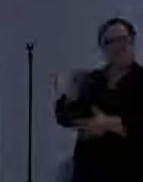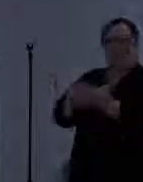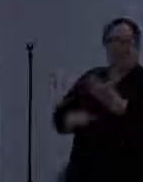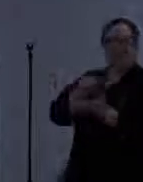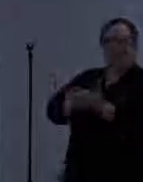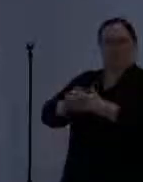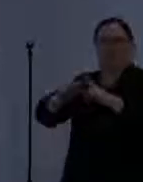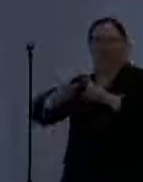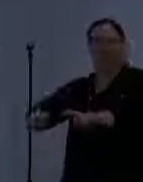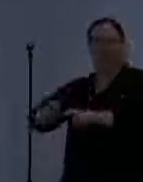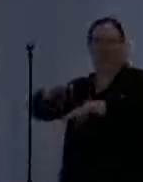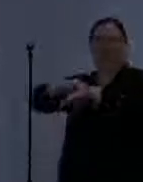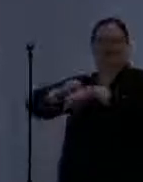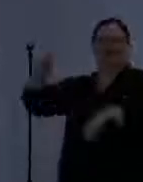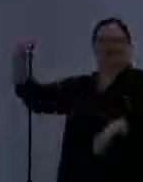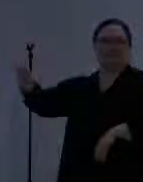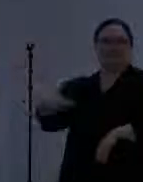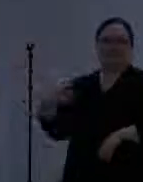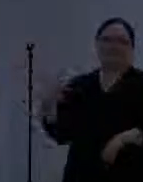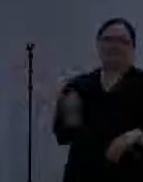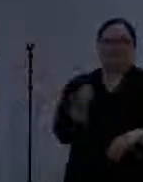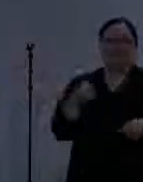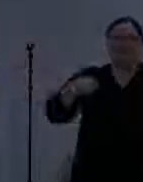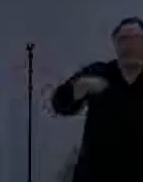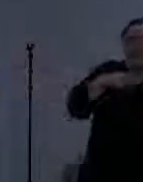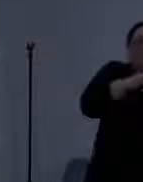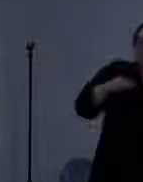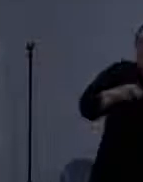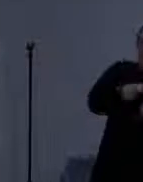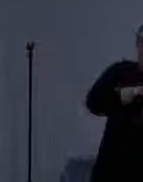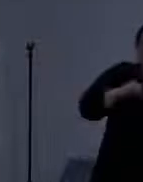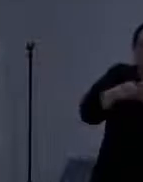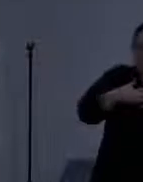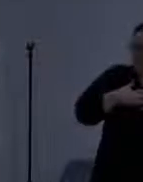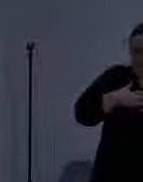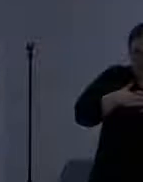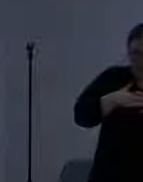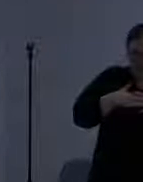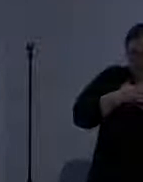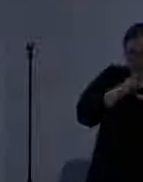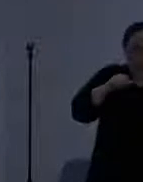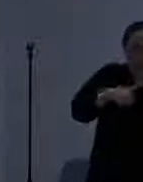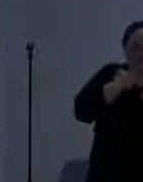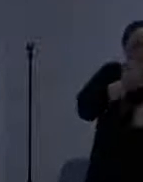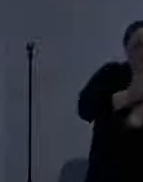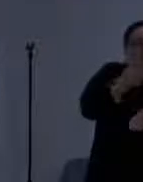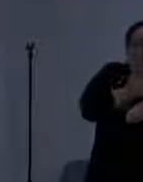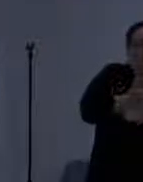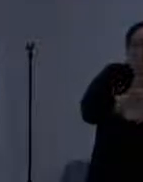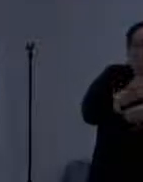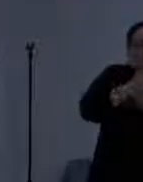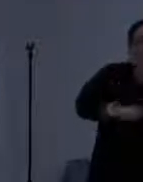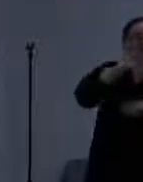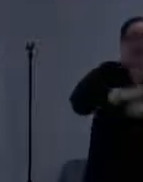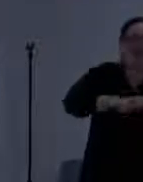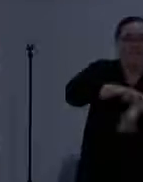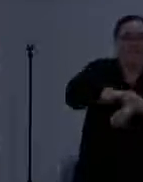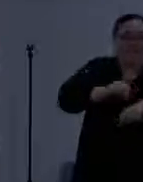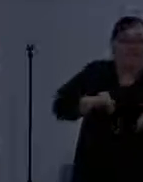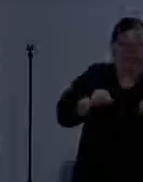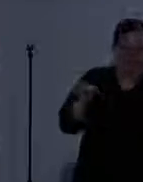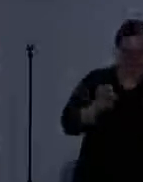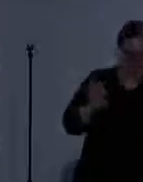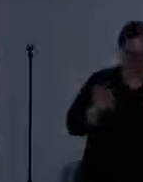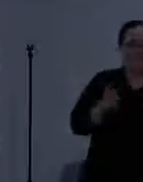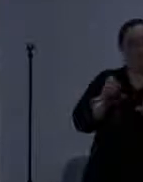itself, although we have a role to play, we're not the police, and it's not our job to take over that role. And it's really important